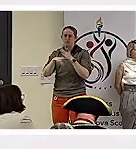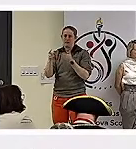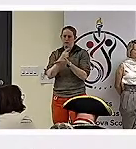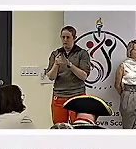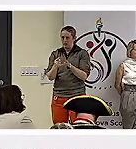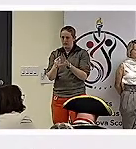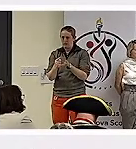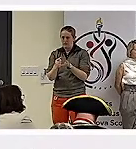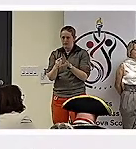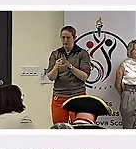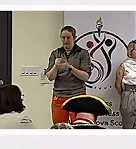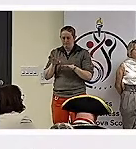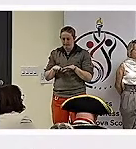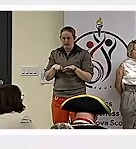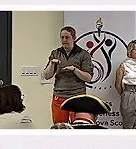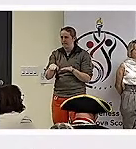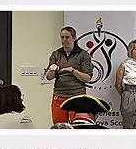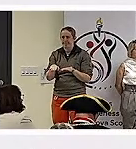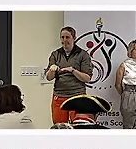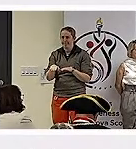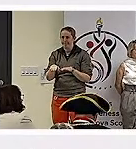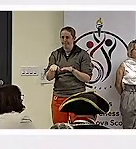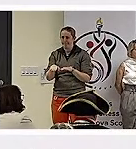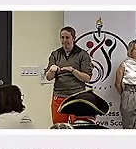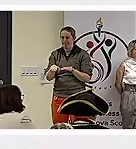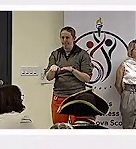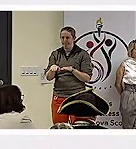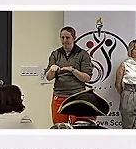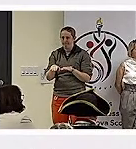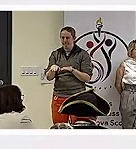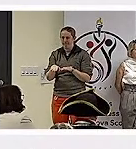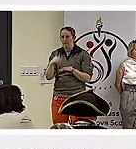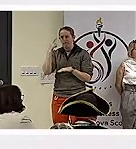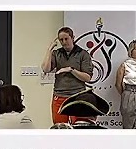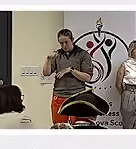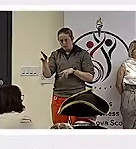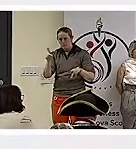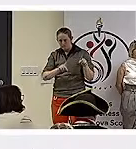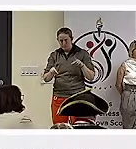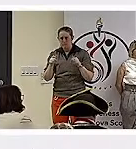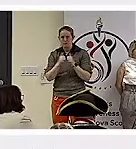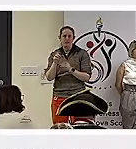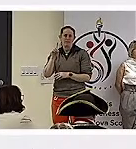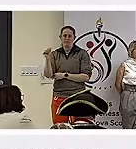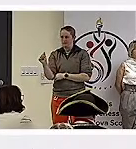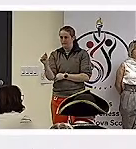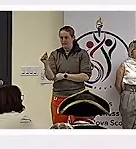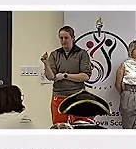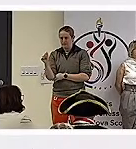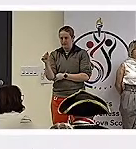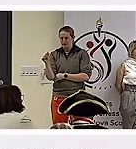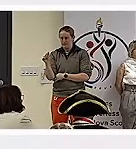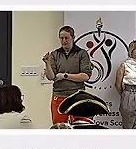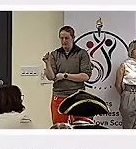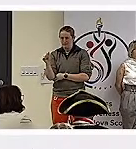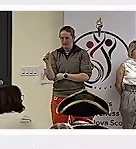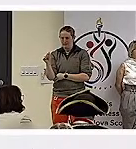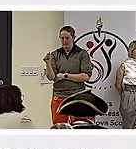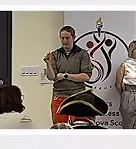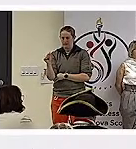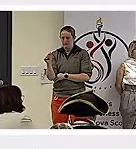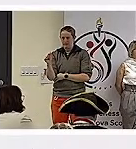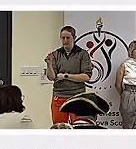just a step to the right direction for people with disabilities. It is a time